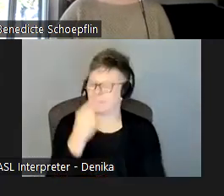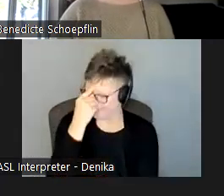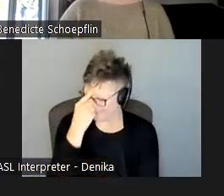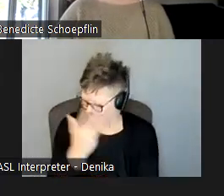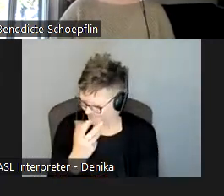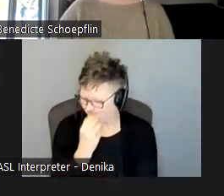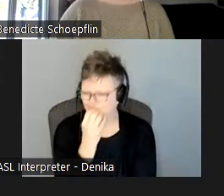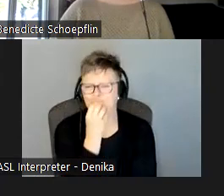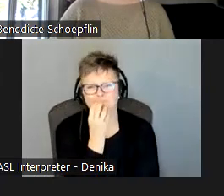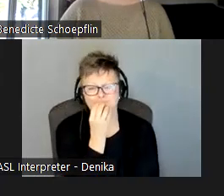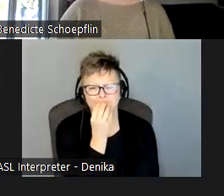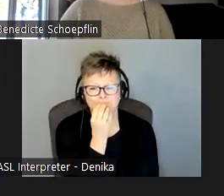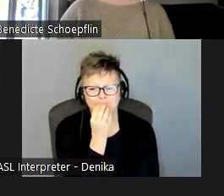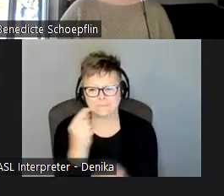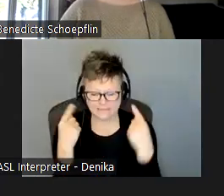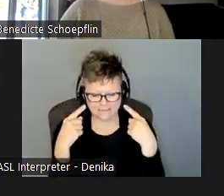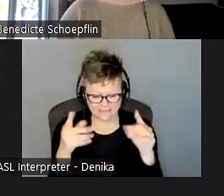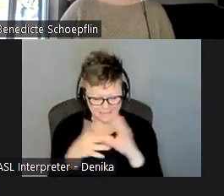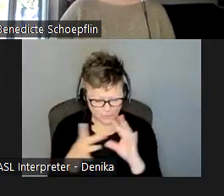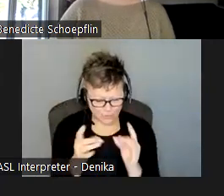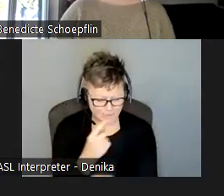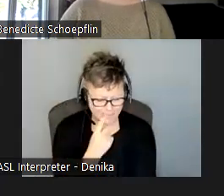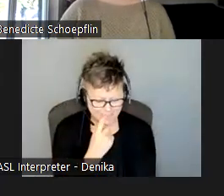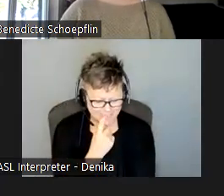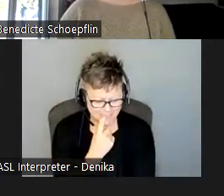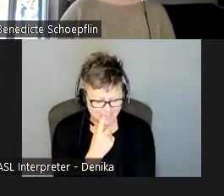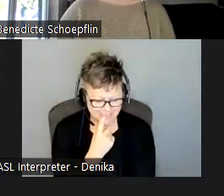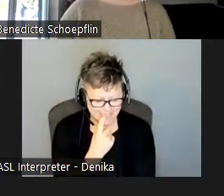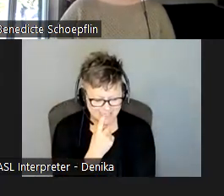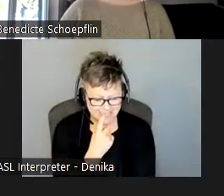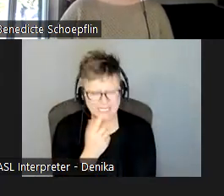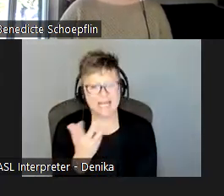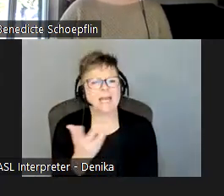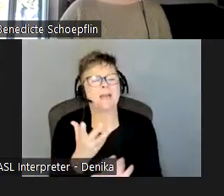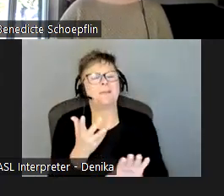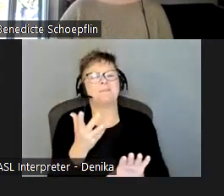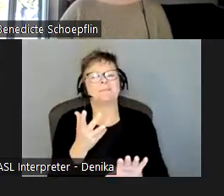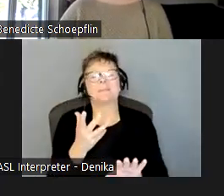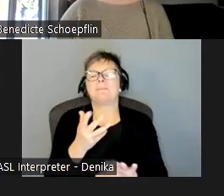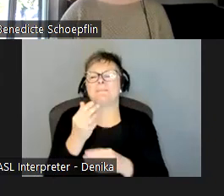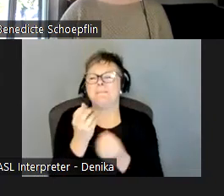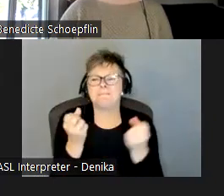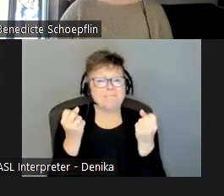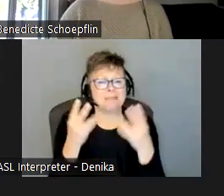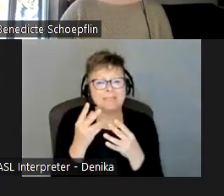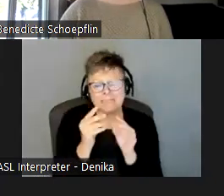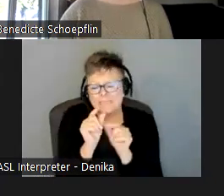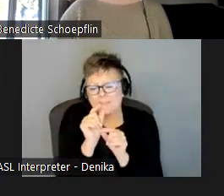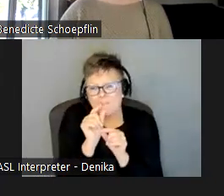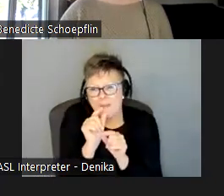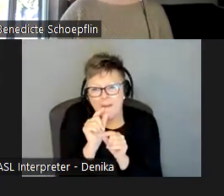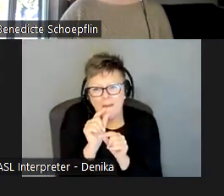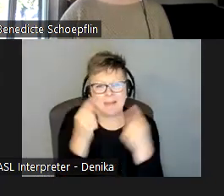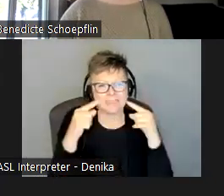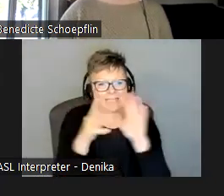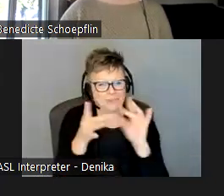success stories. Trying to think. There's so many little ones. Like for me, a success story is when I convince